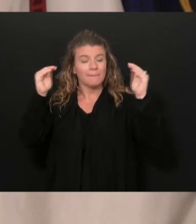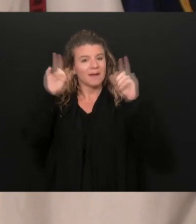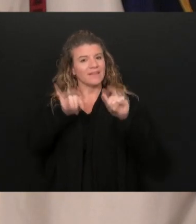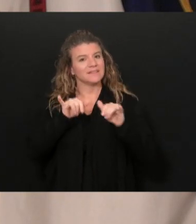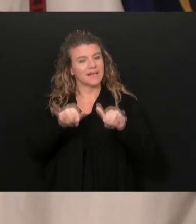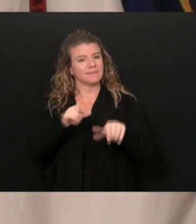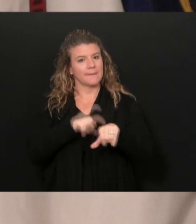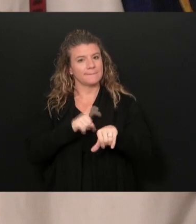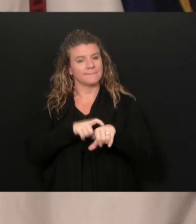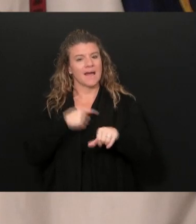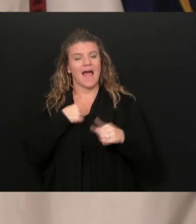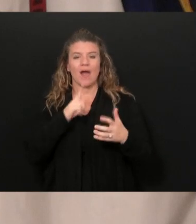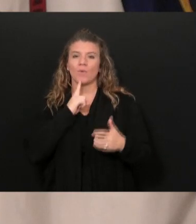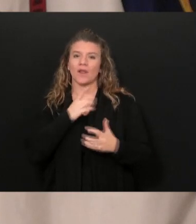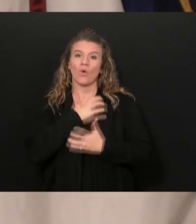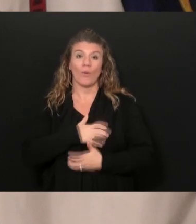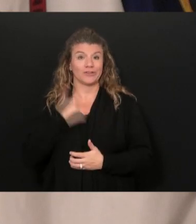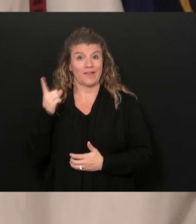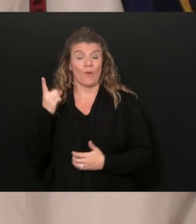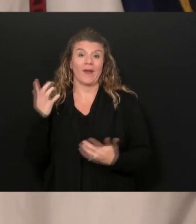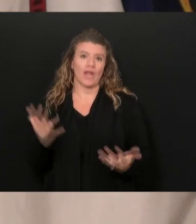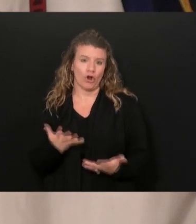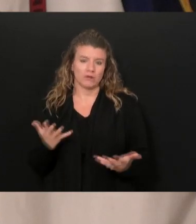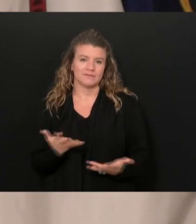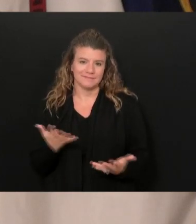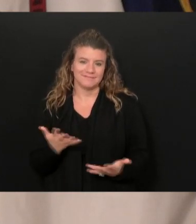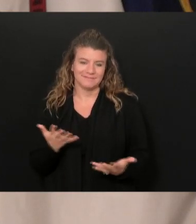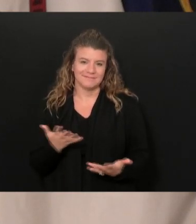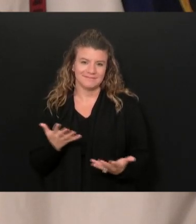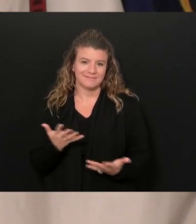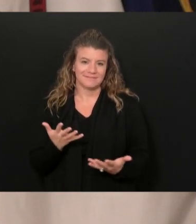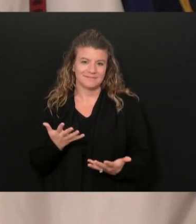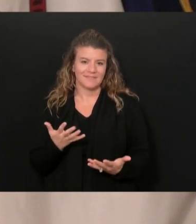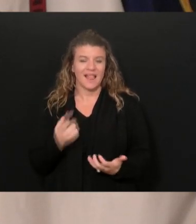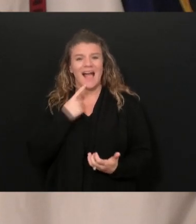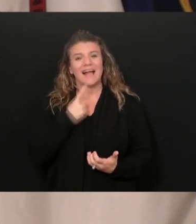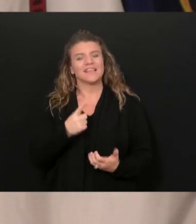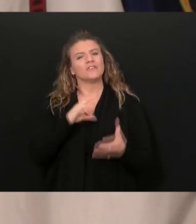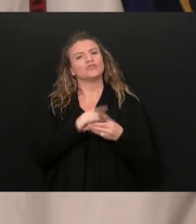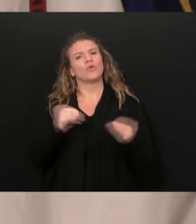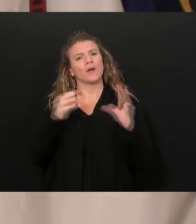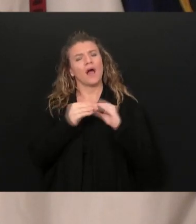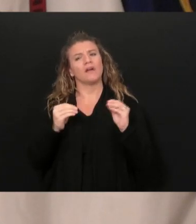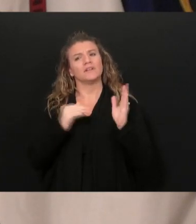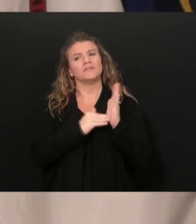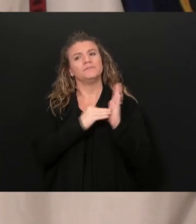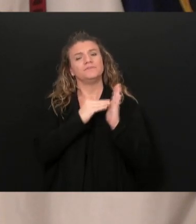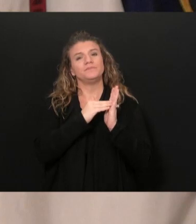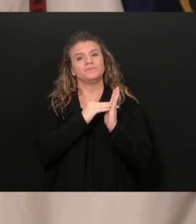time, I wish to goodness they were here. I say this story a lot, but in